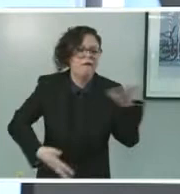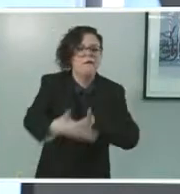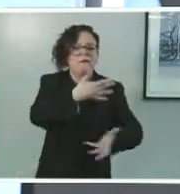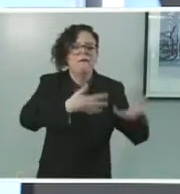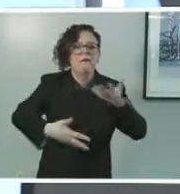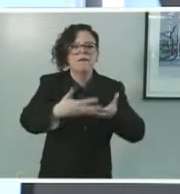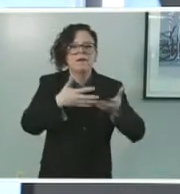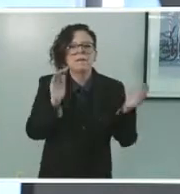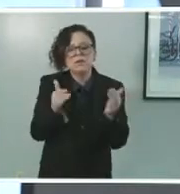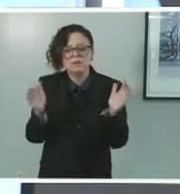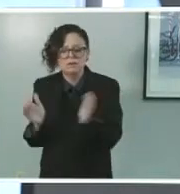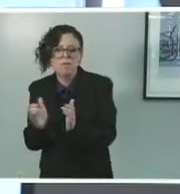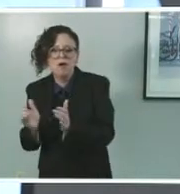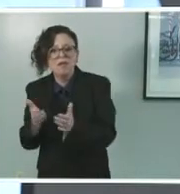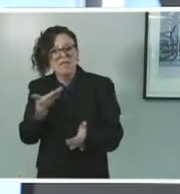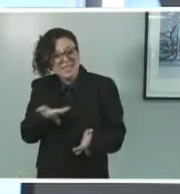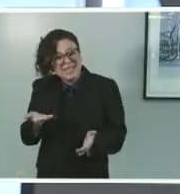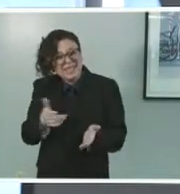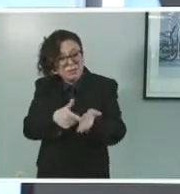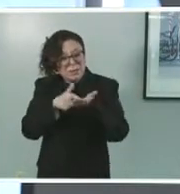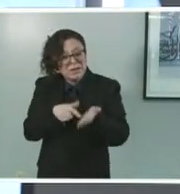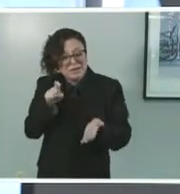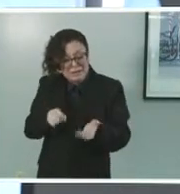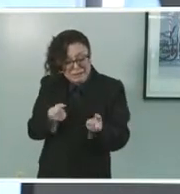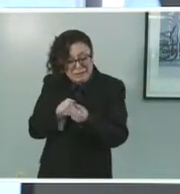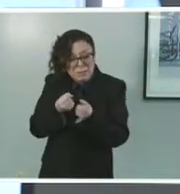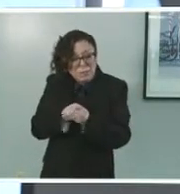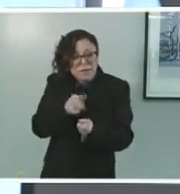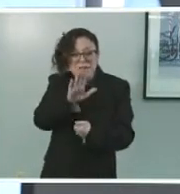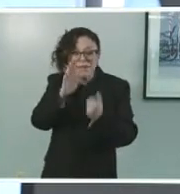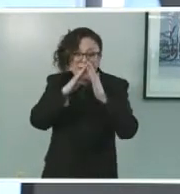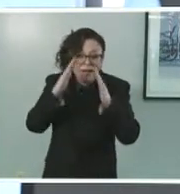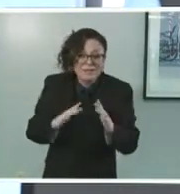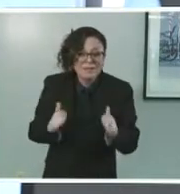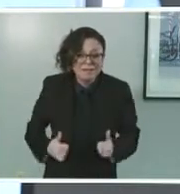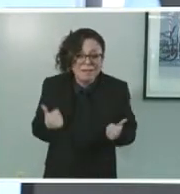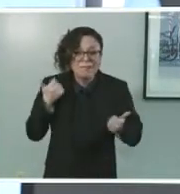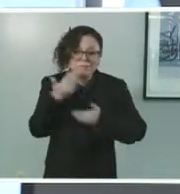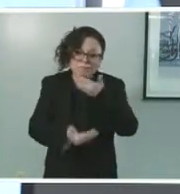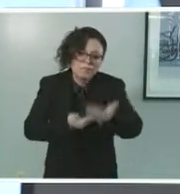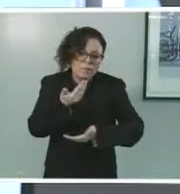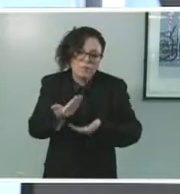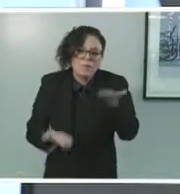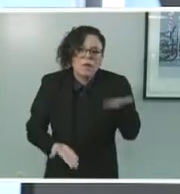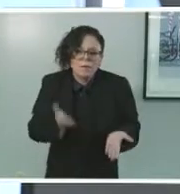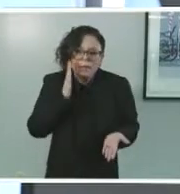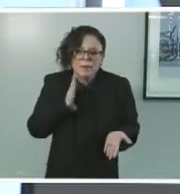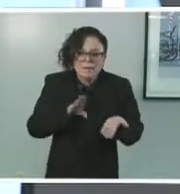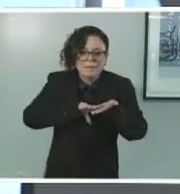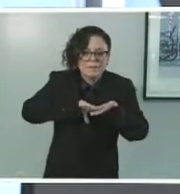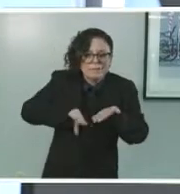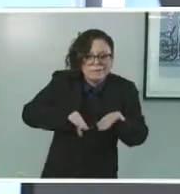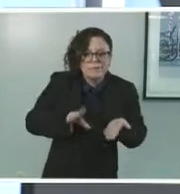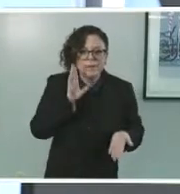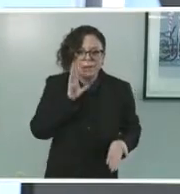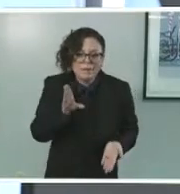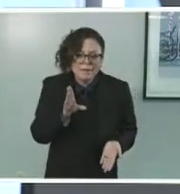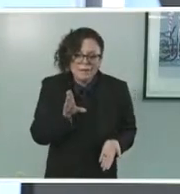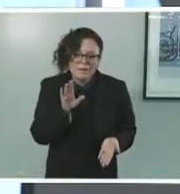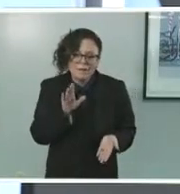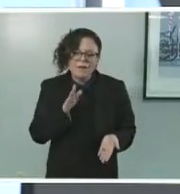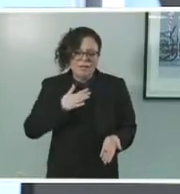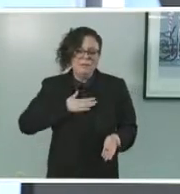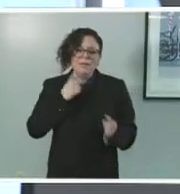that are necessary to support your household or necessary to live your life are probably going to be exempt. And that's the one point I want to really make, is